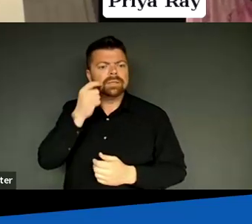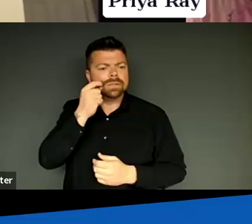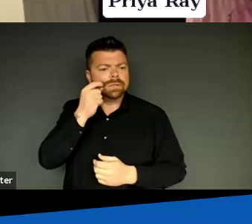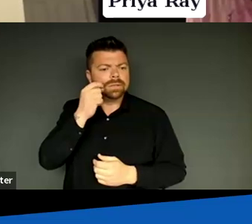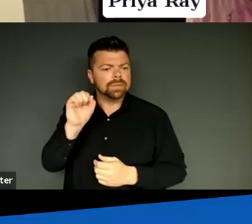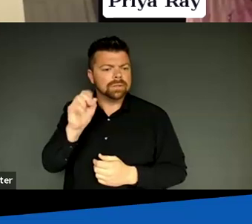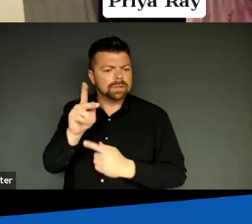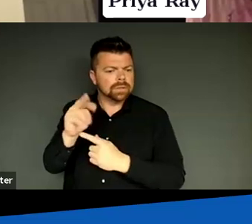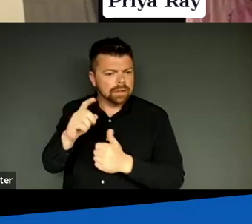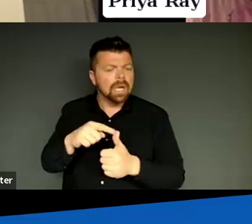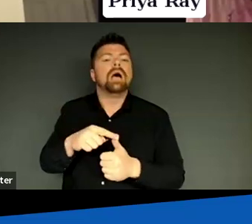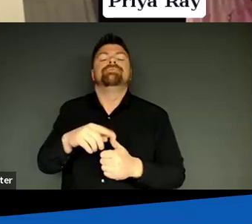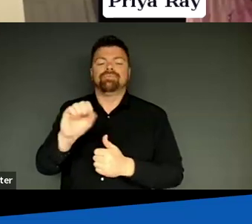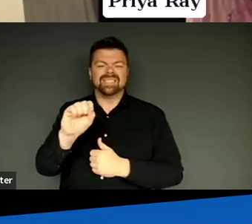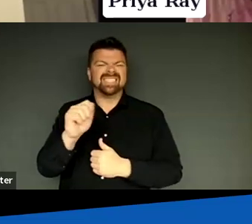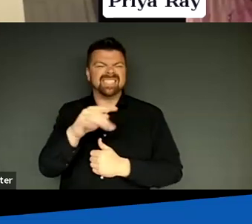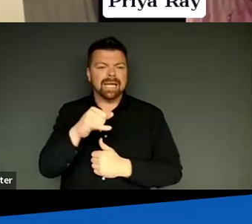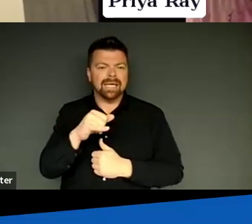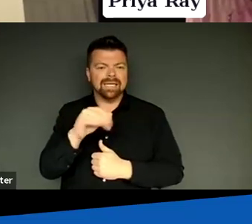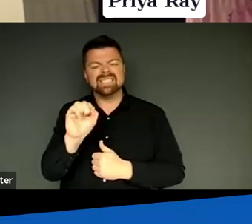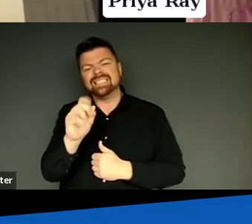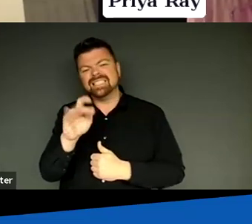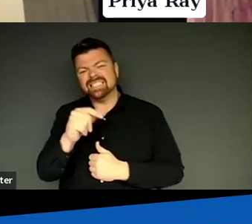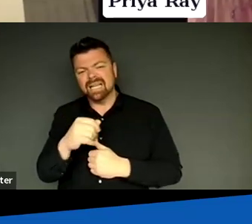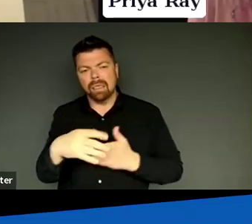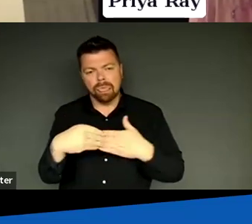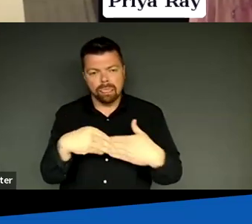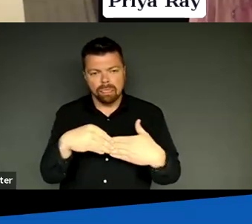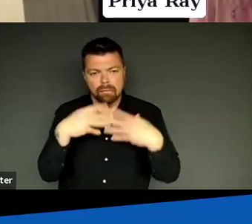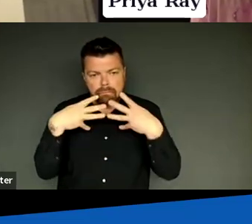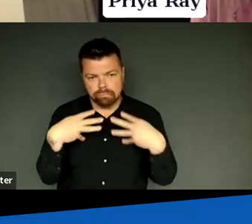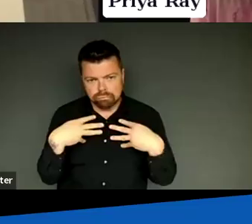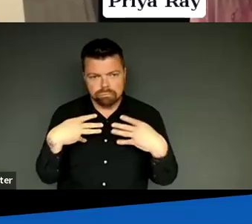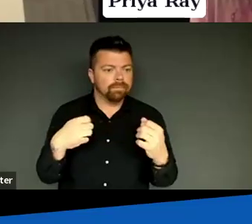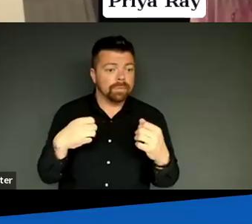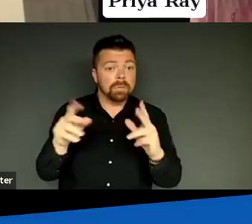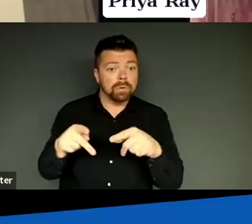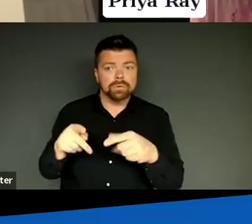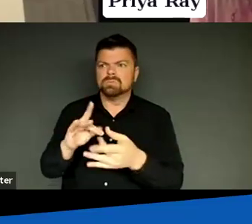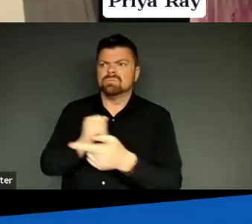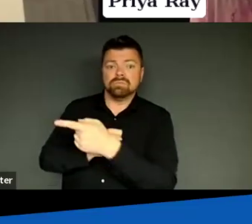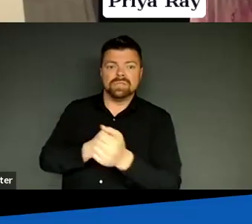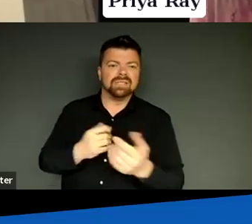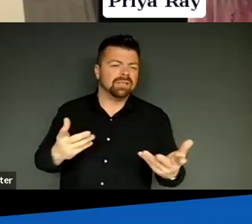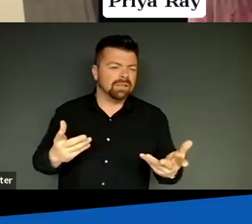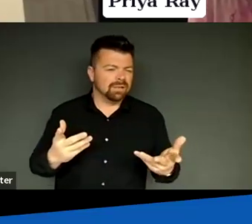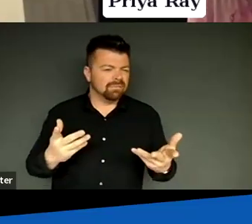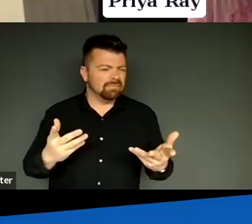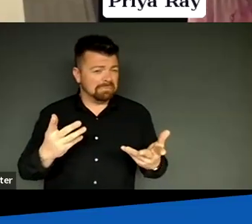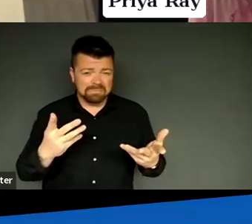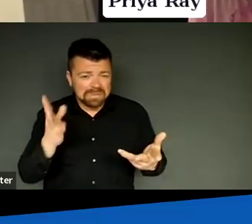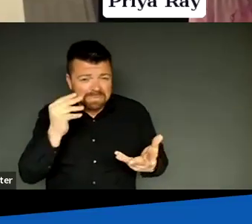and their necks just gotten saggy. Anybody had an issue with that? I mean, saggy skin come